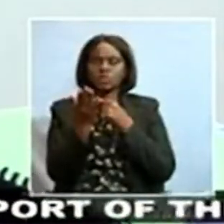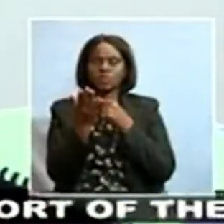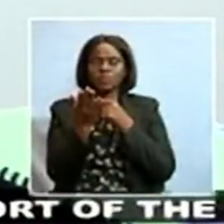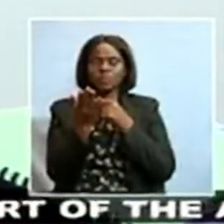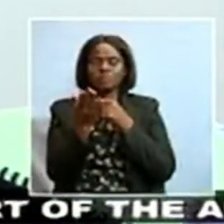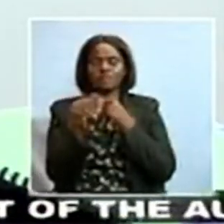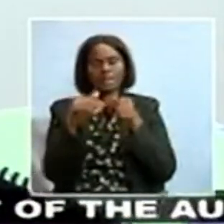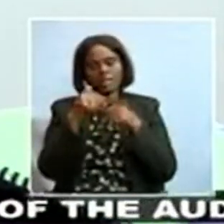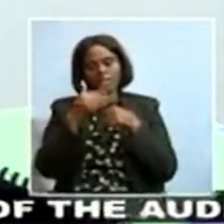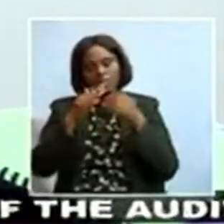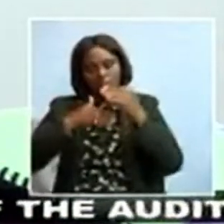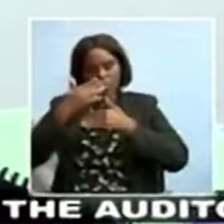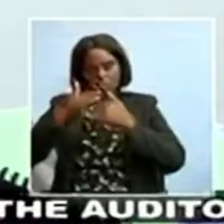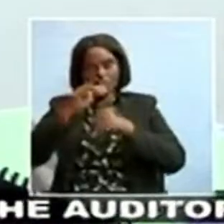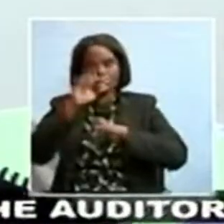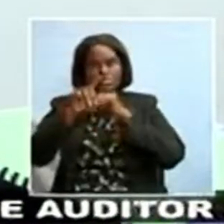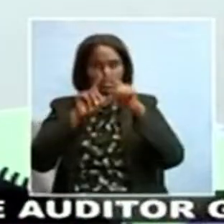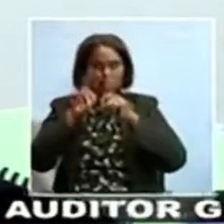unanswered questions?